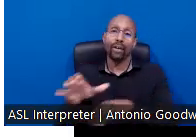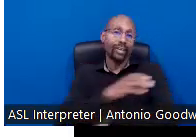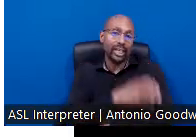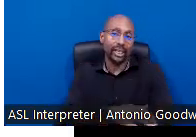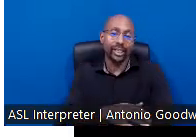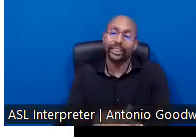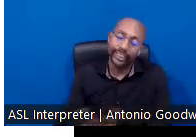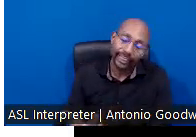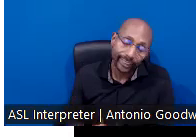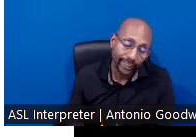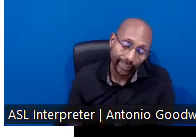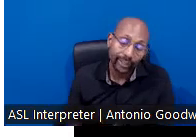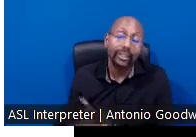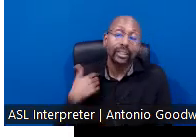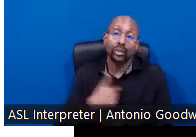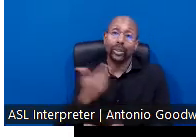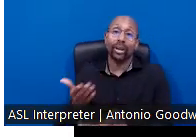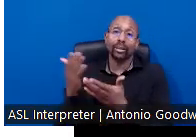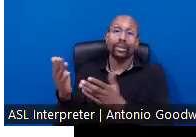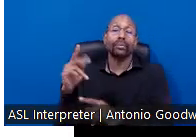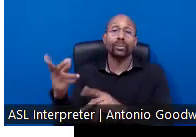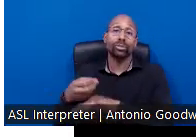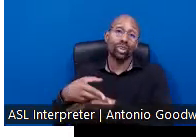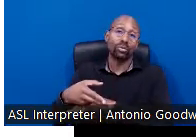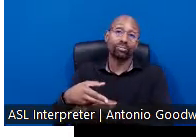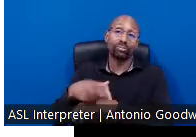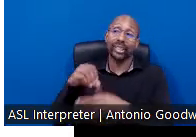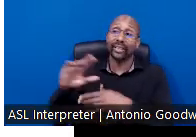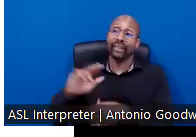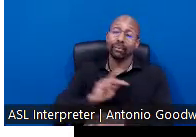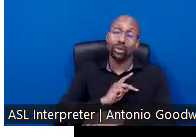recycle these used things. So we're recommending that folks just throw it away in their trash.